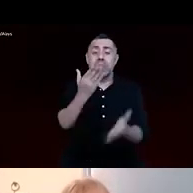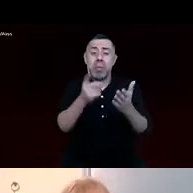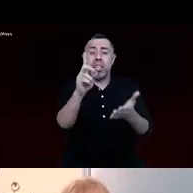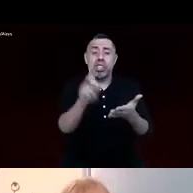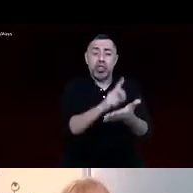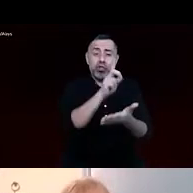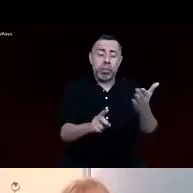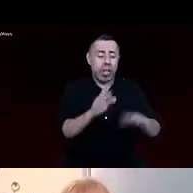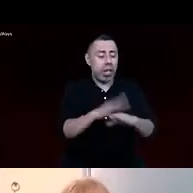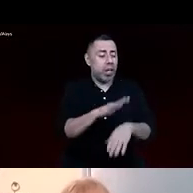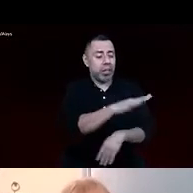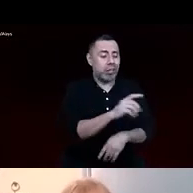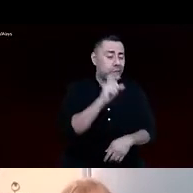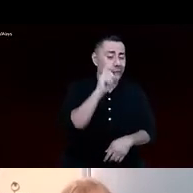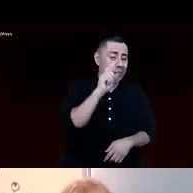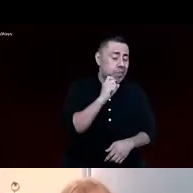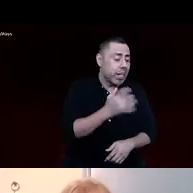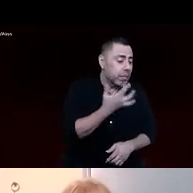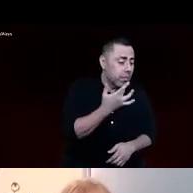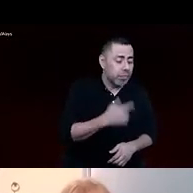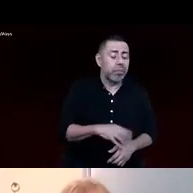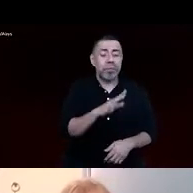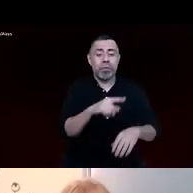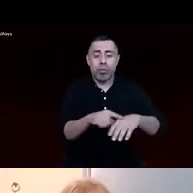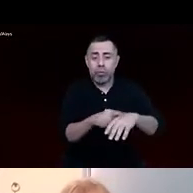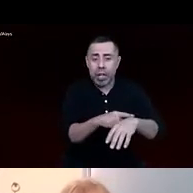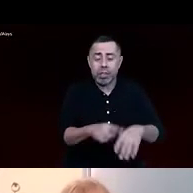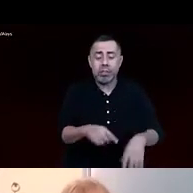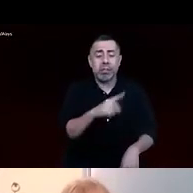race, ethnicity, gender,